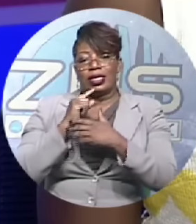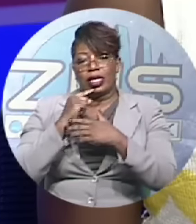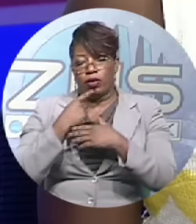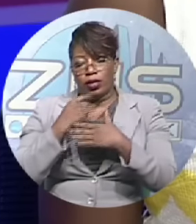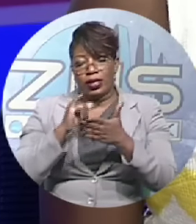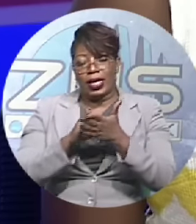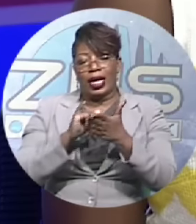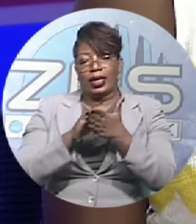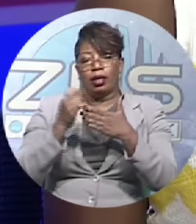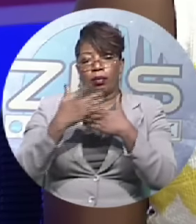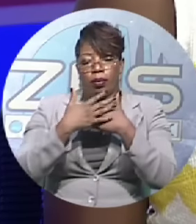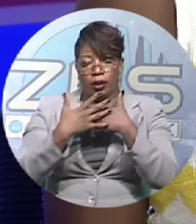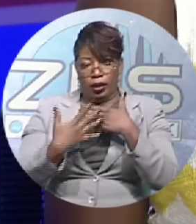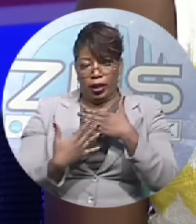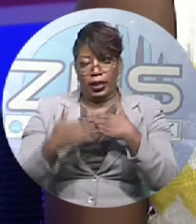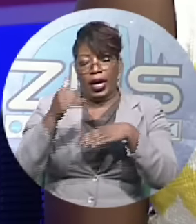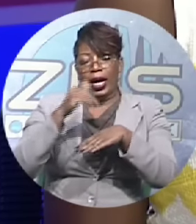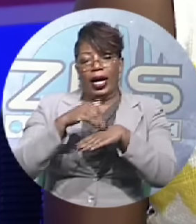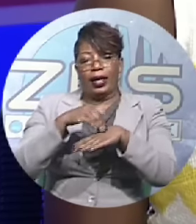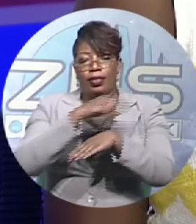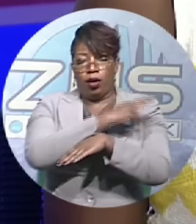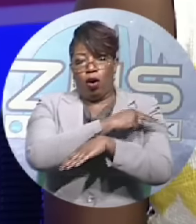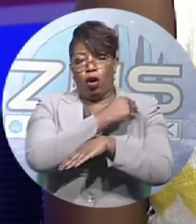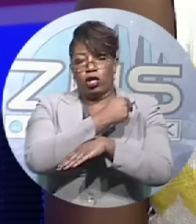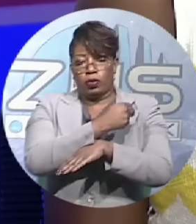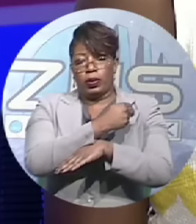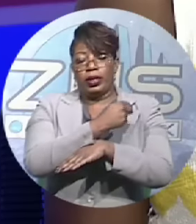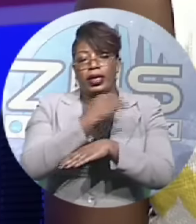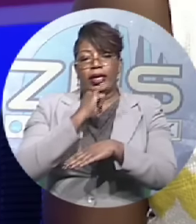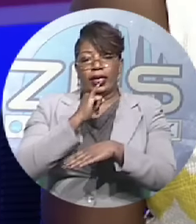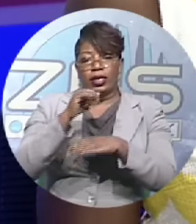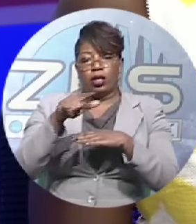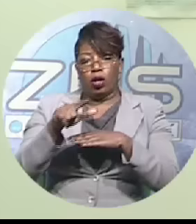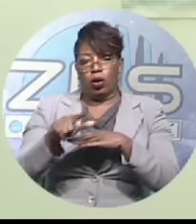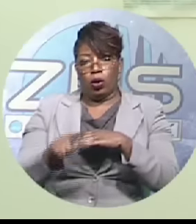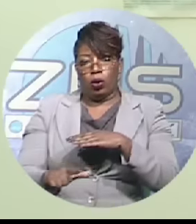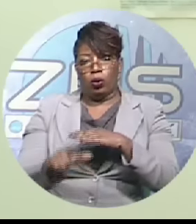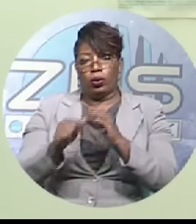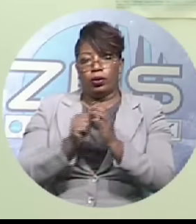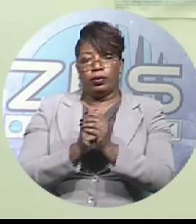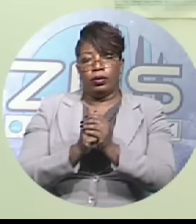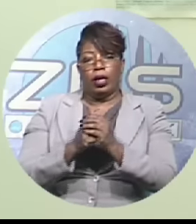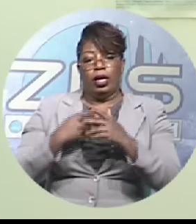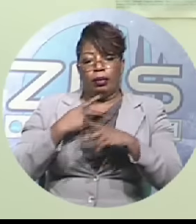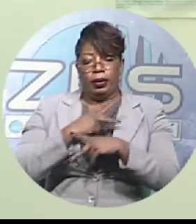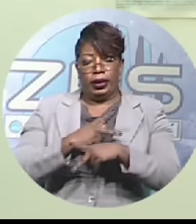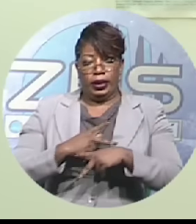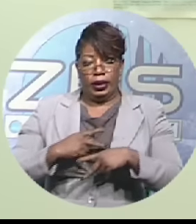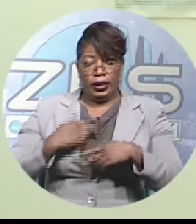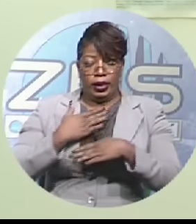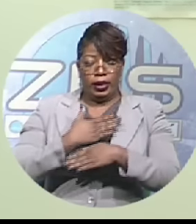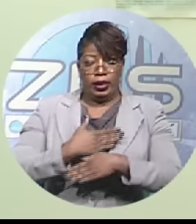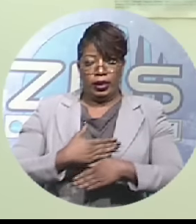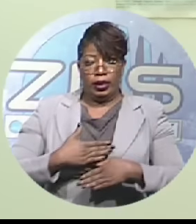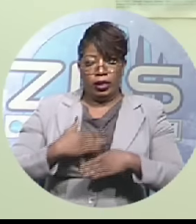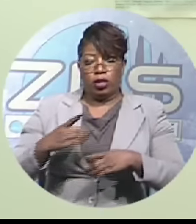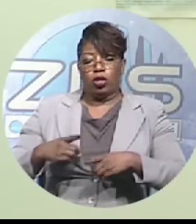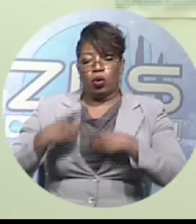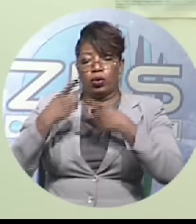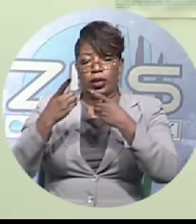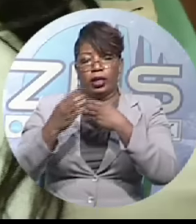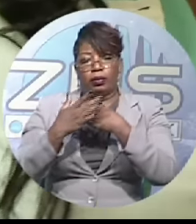blood reserves at our primary healthcare institution is extremely low. Please come and donate. It does make a